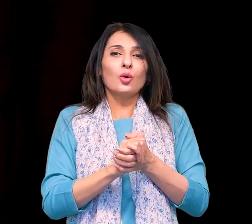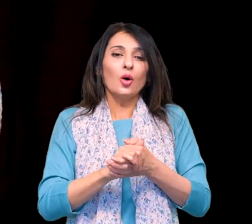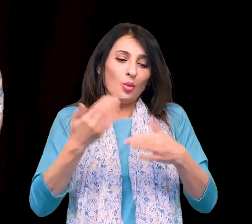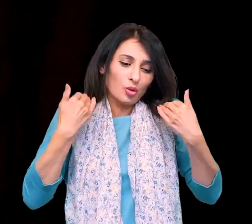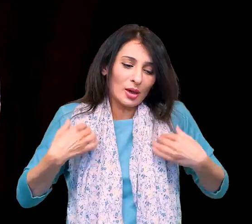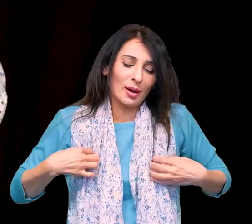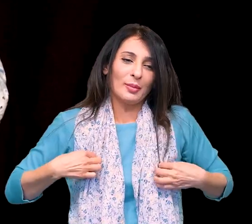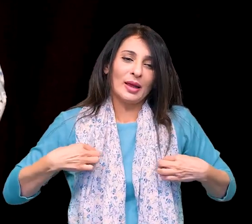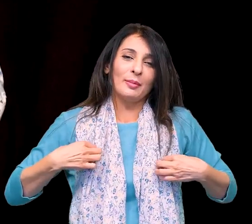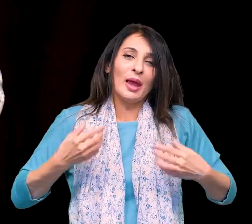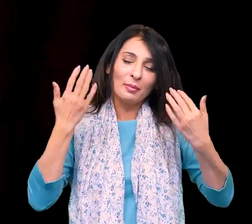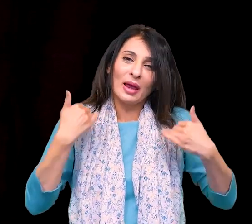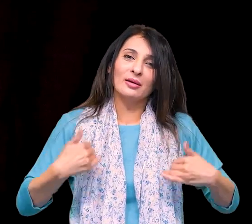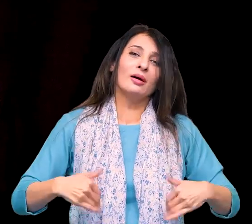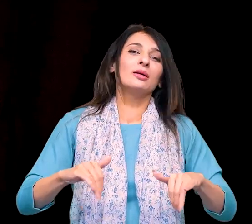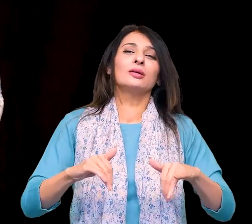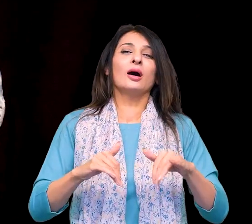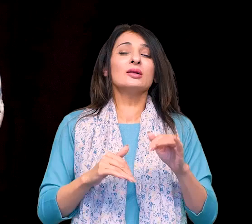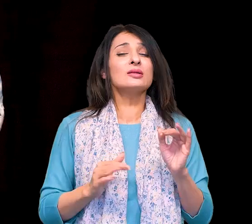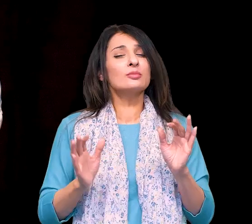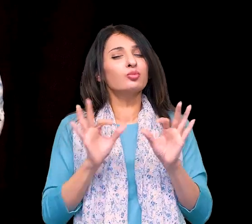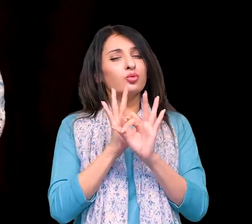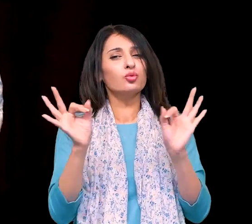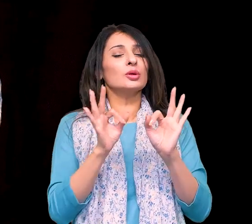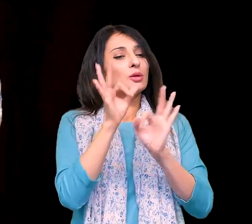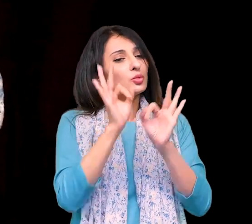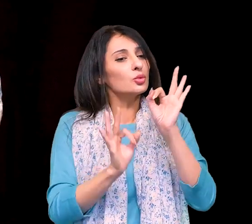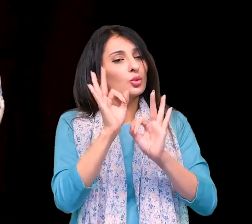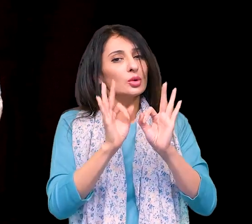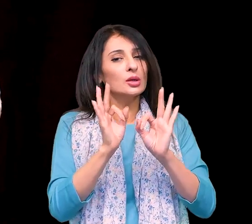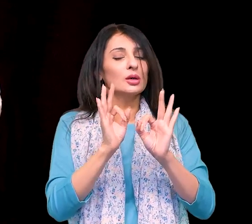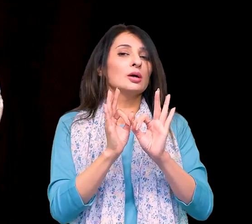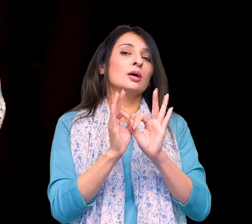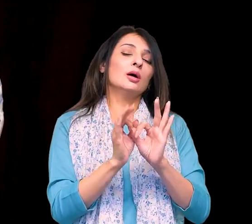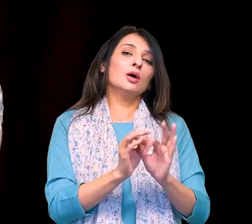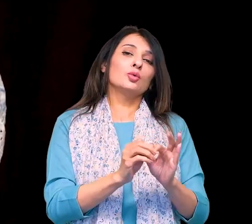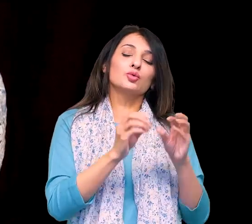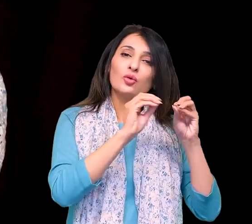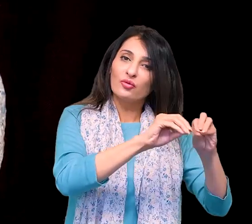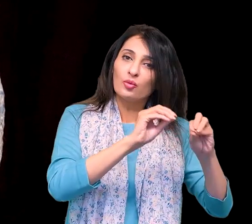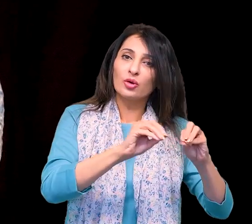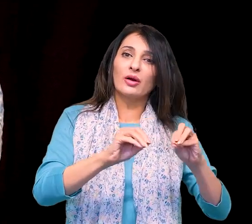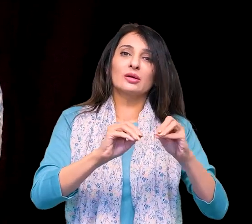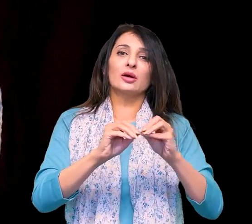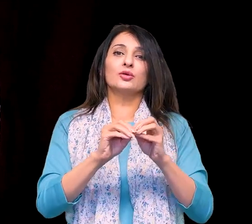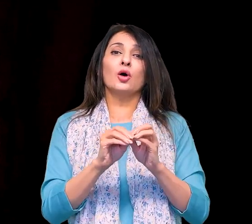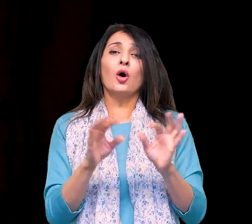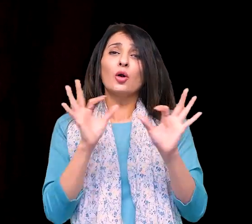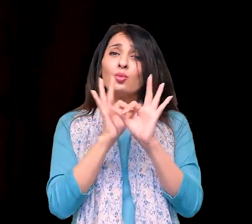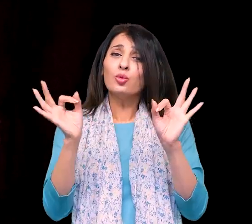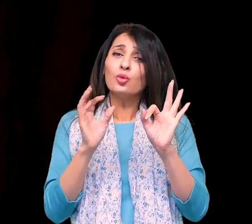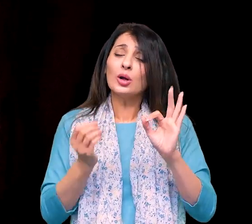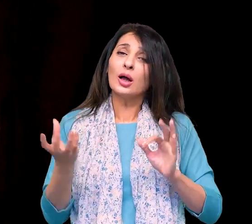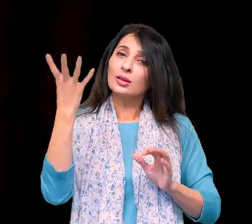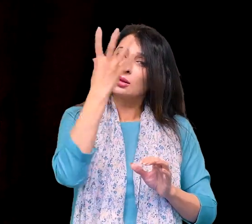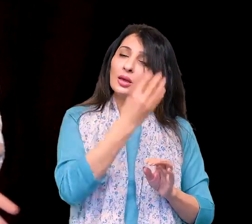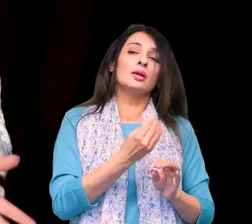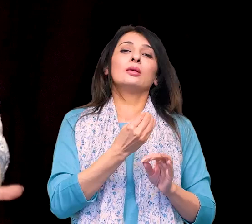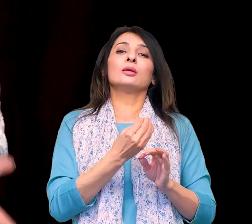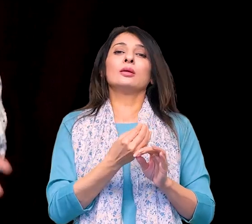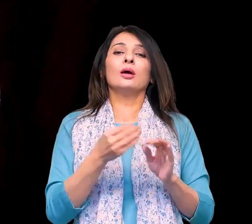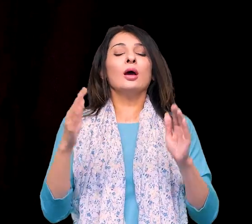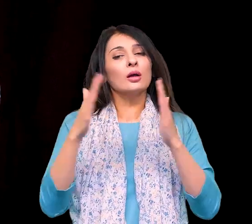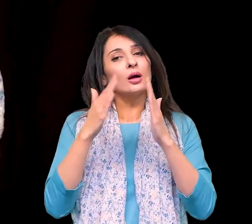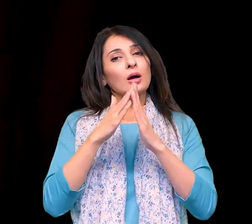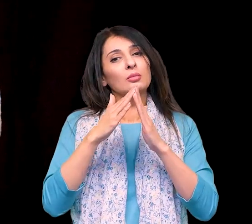on her. So he can't talk, he's physically challenged, everything from taking him to the washroom, to wiping his mouth,